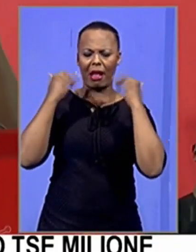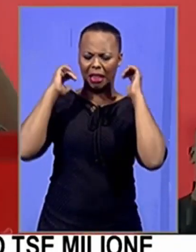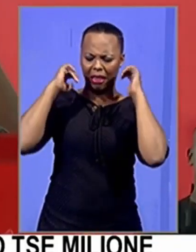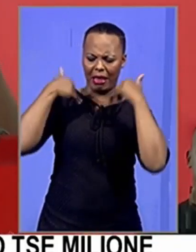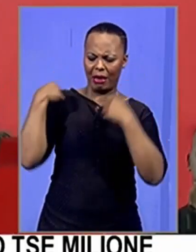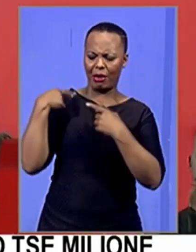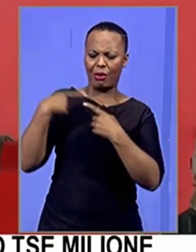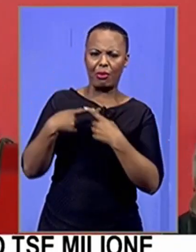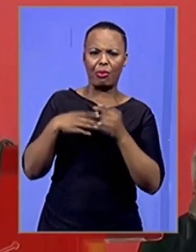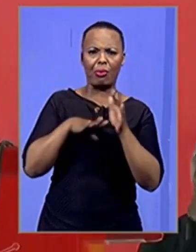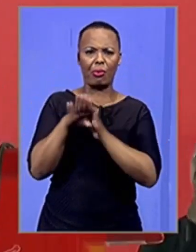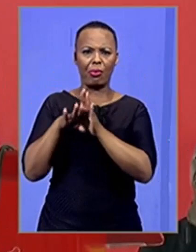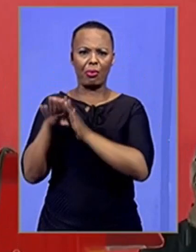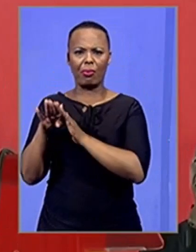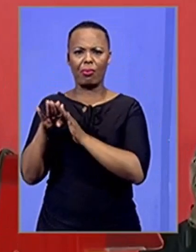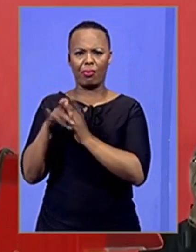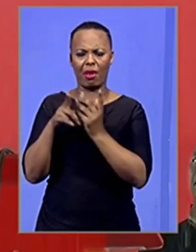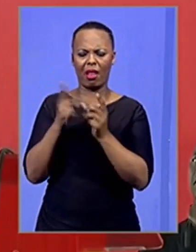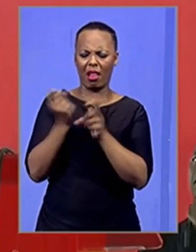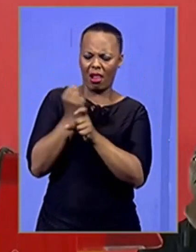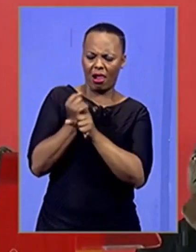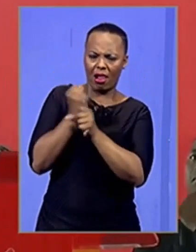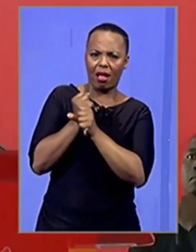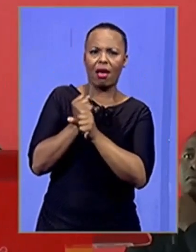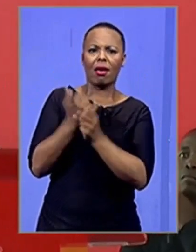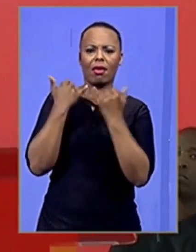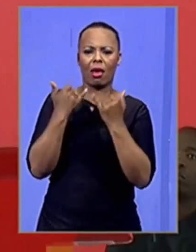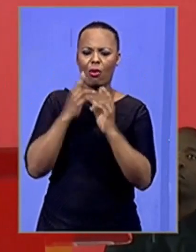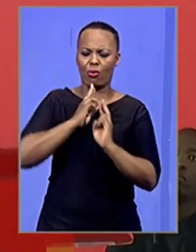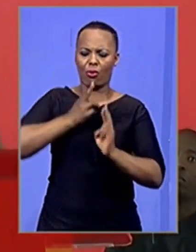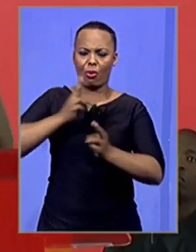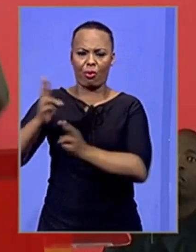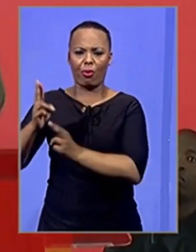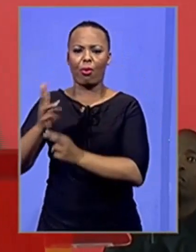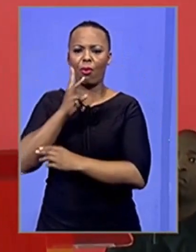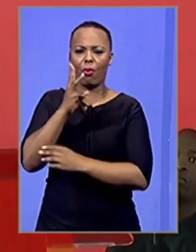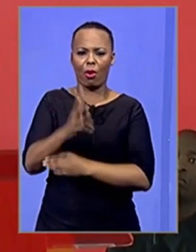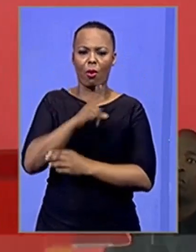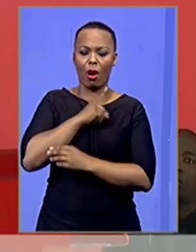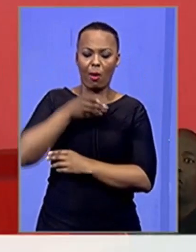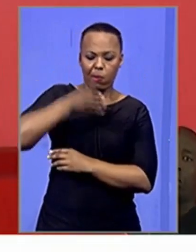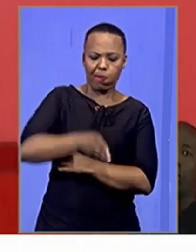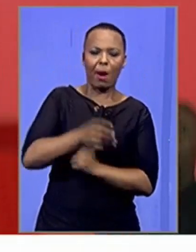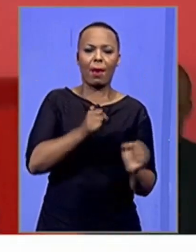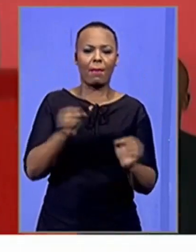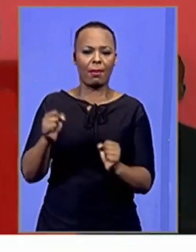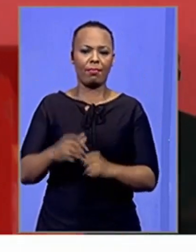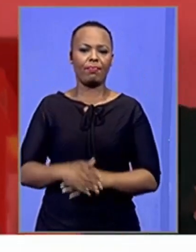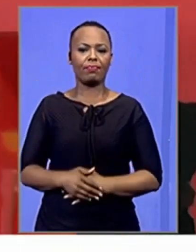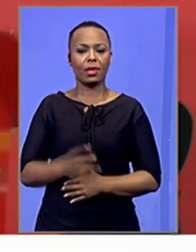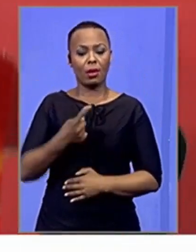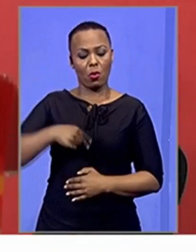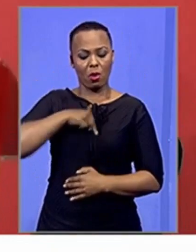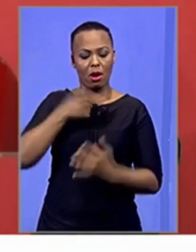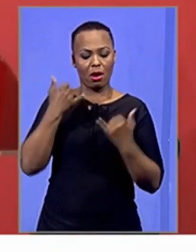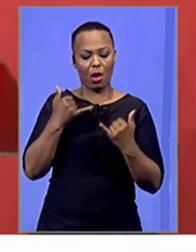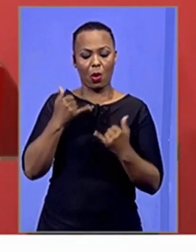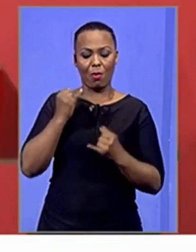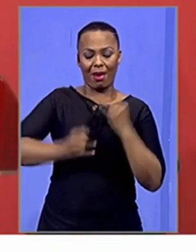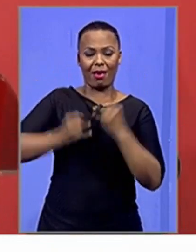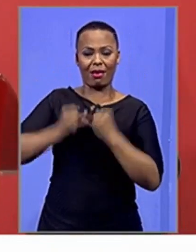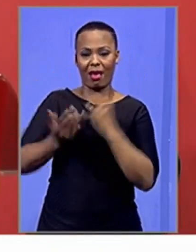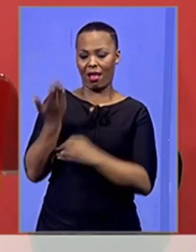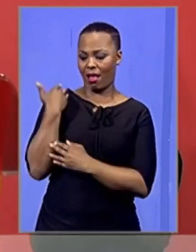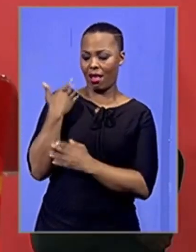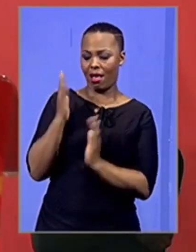has sharpened our minds, and we are going to respond because we are still here. We are going to correct the mistake that we